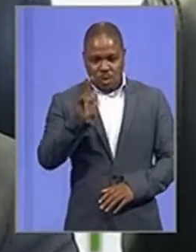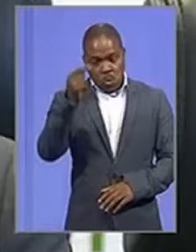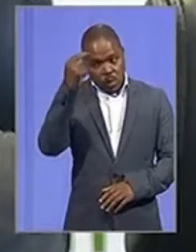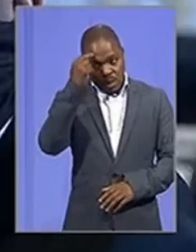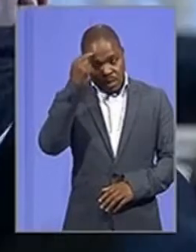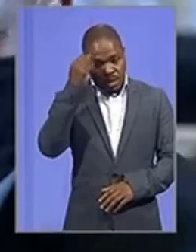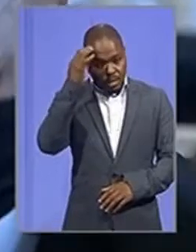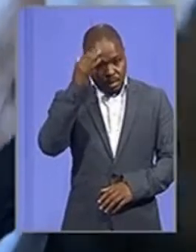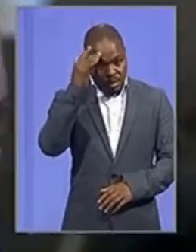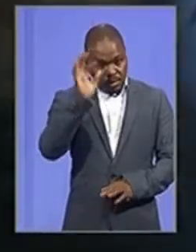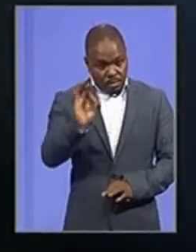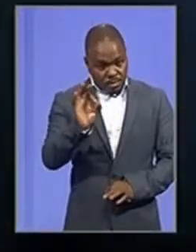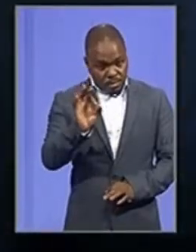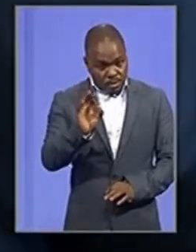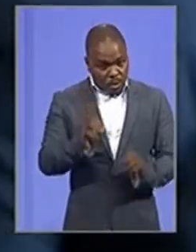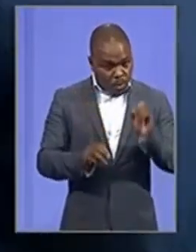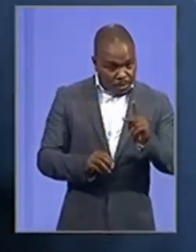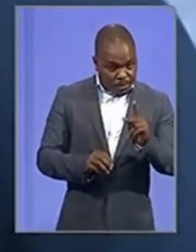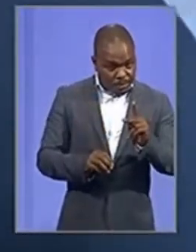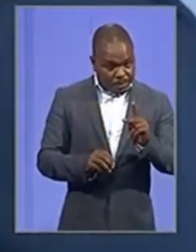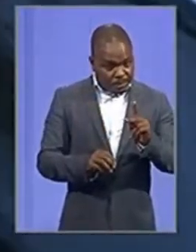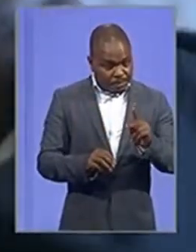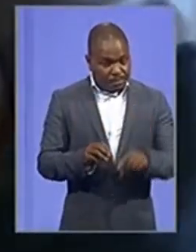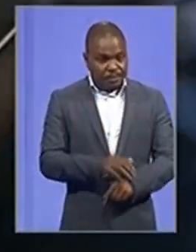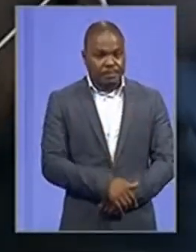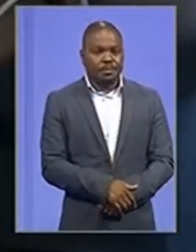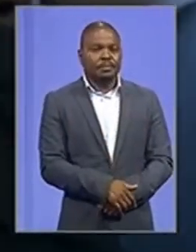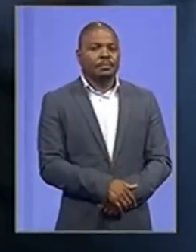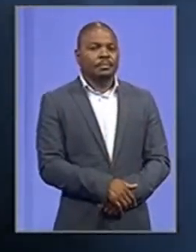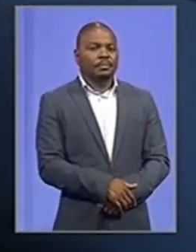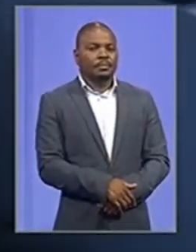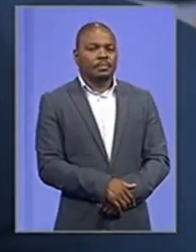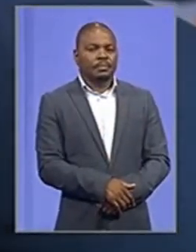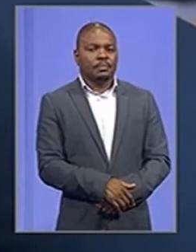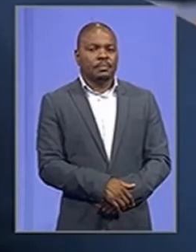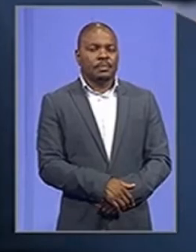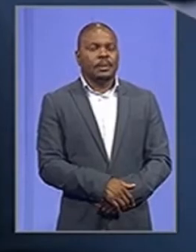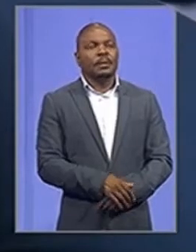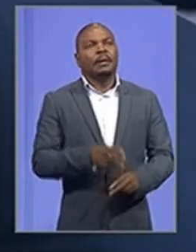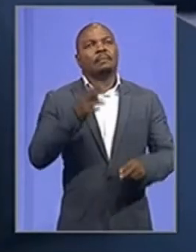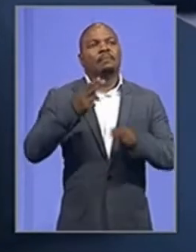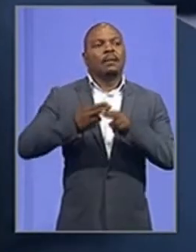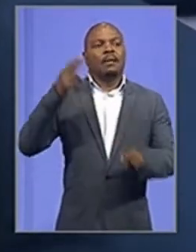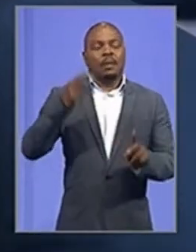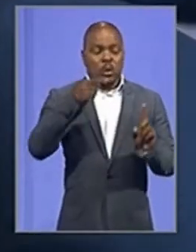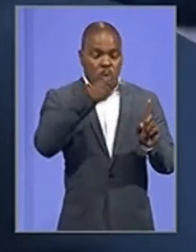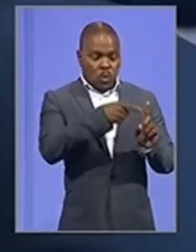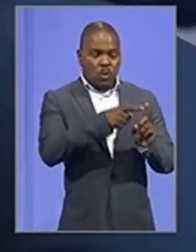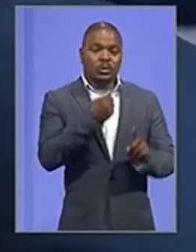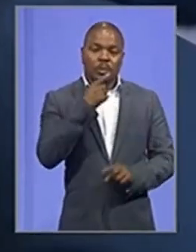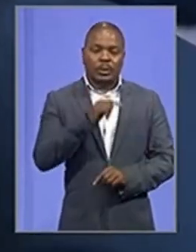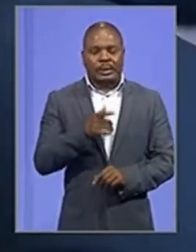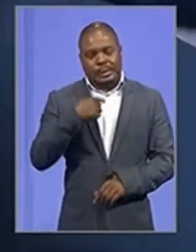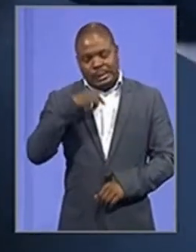mind, eh? Thanks. Okay. So, let me at least speak to you. Mafelelong Maponyane o rile